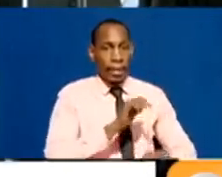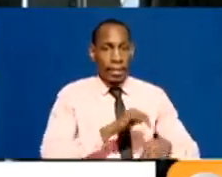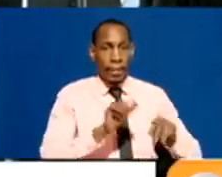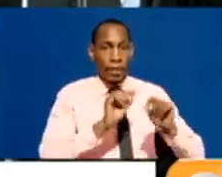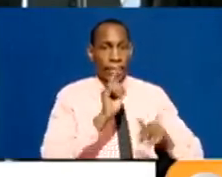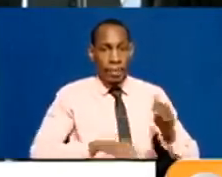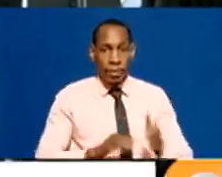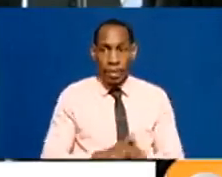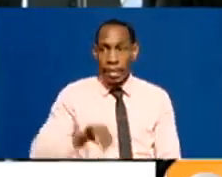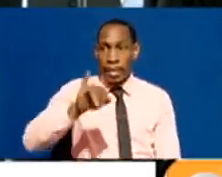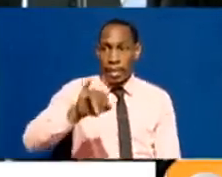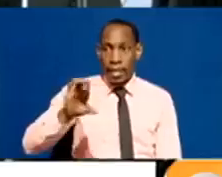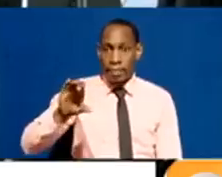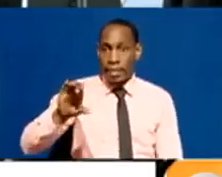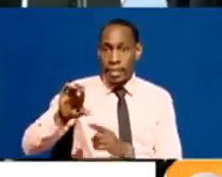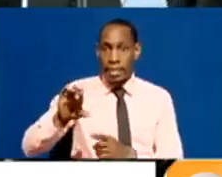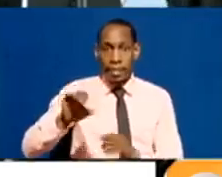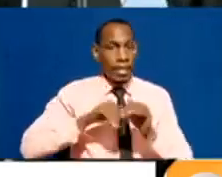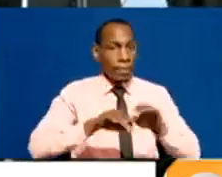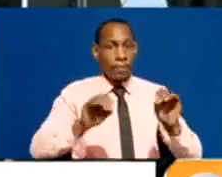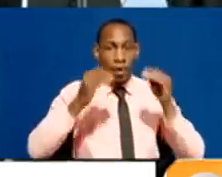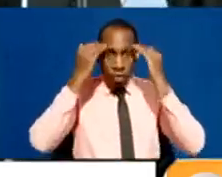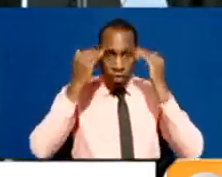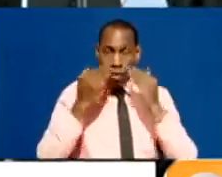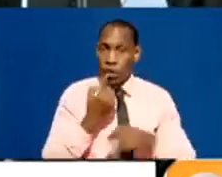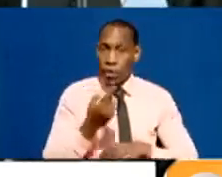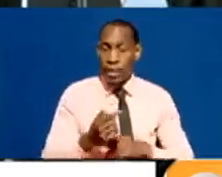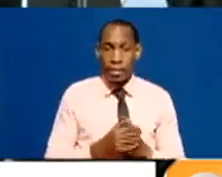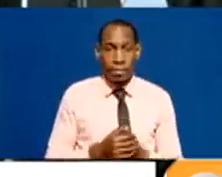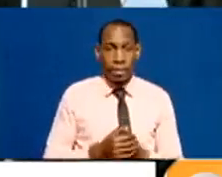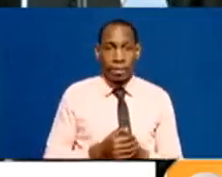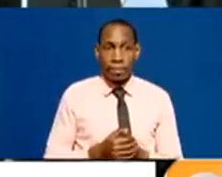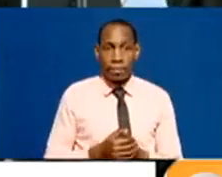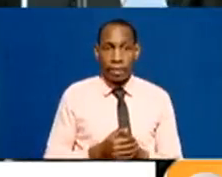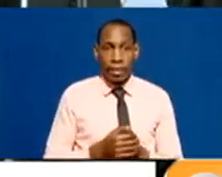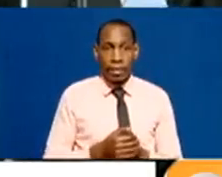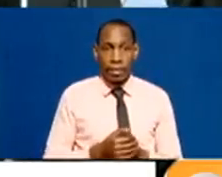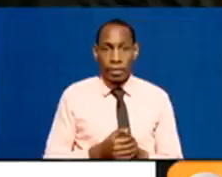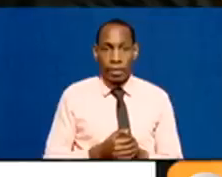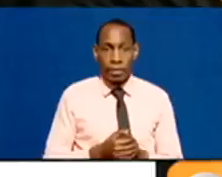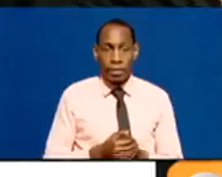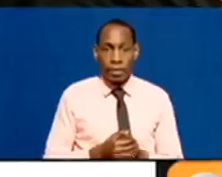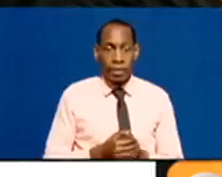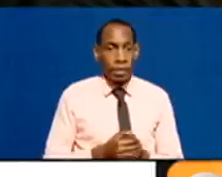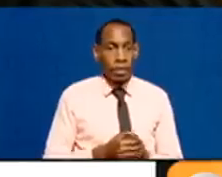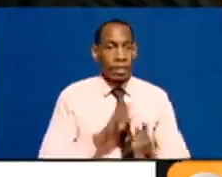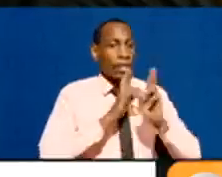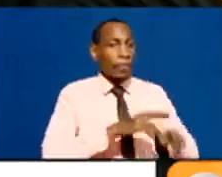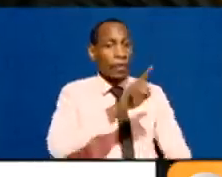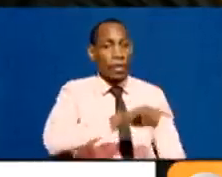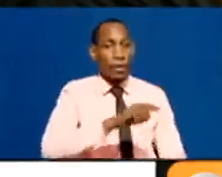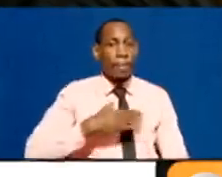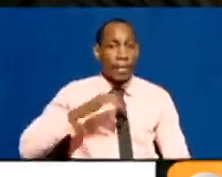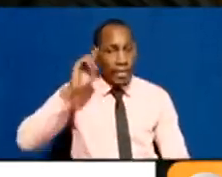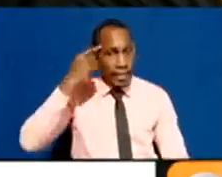says that IBC is not complying with the court order. That certainly is an inaccurate reporting. I think